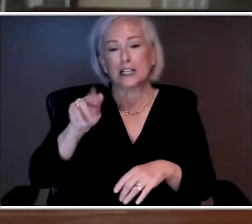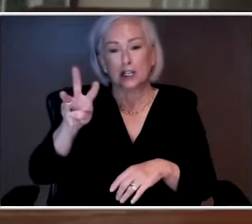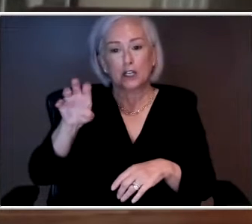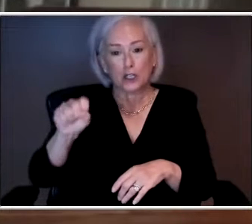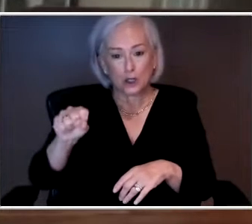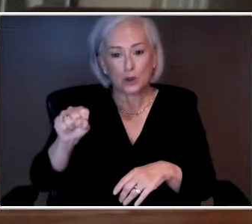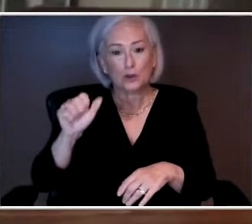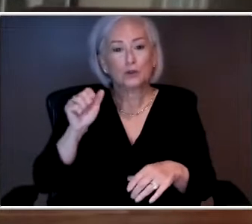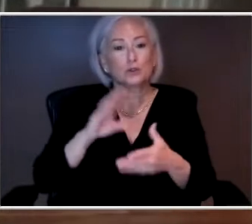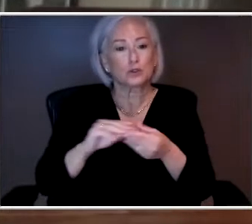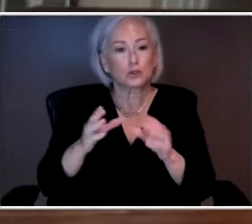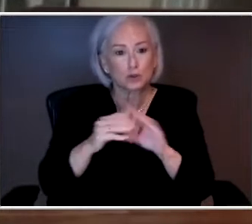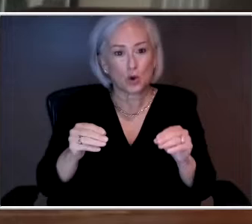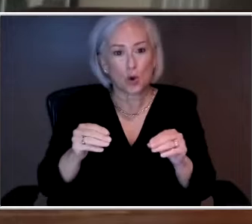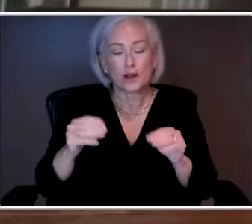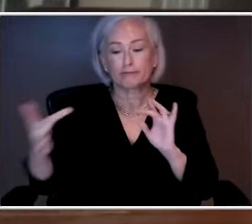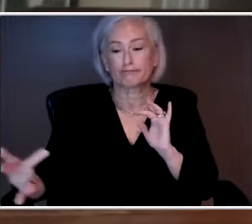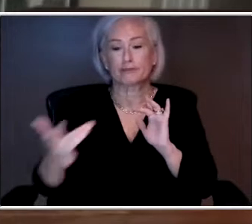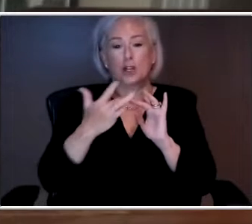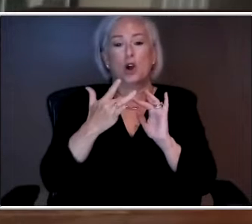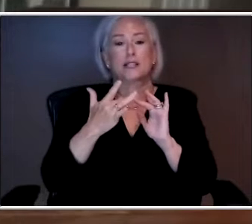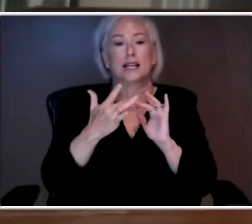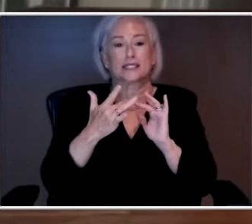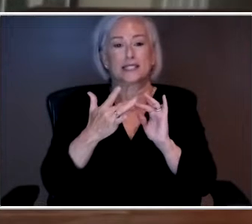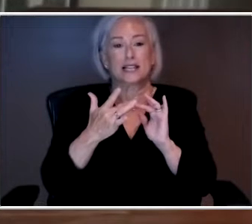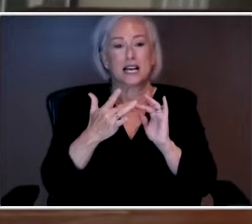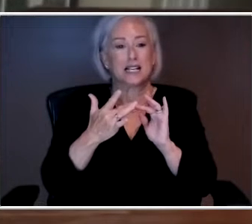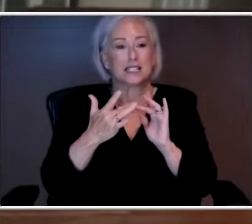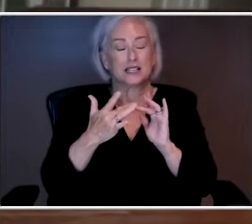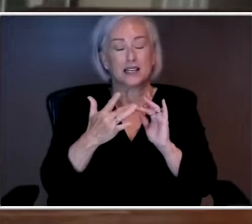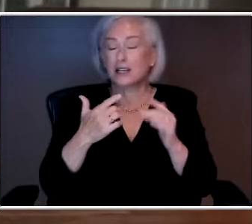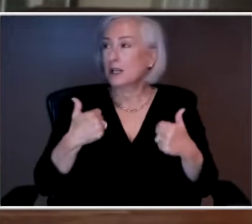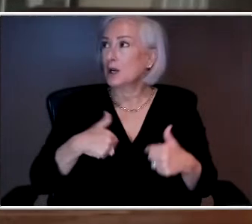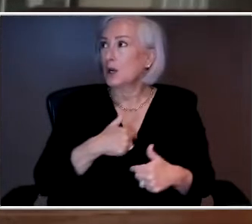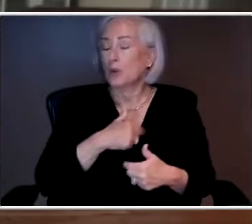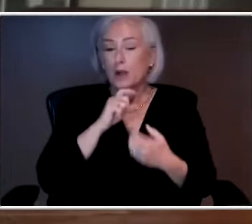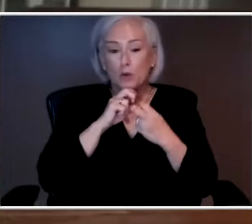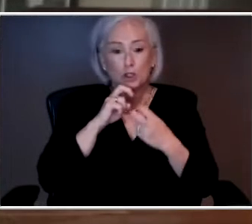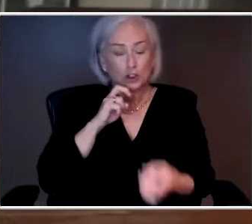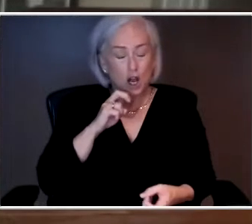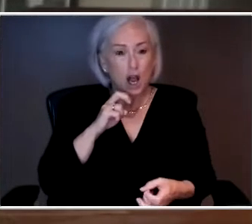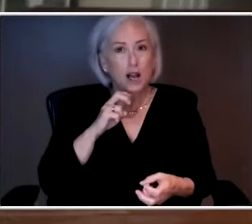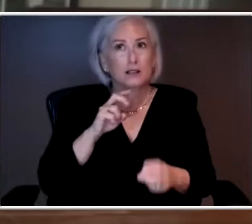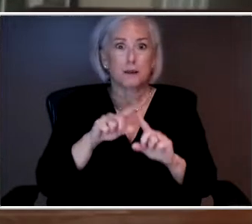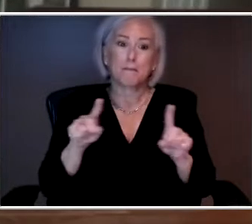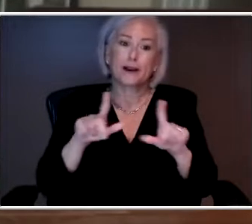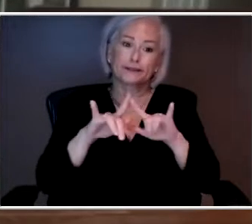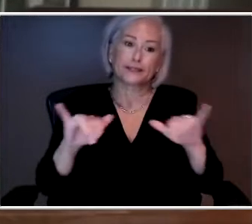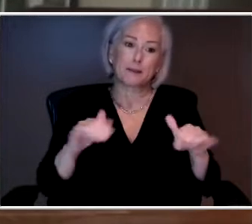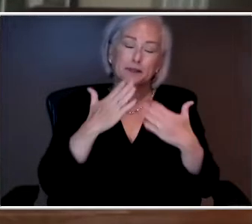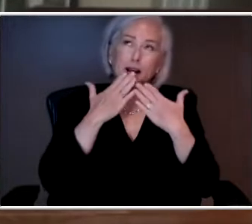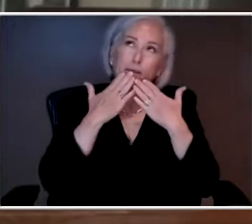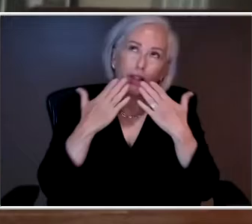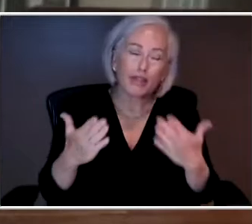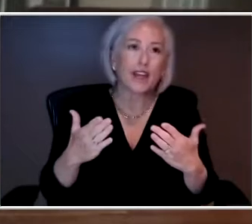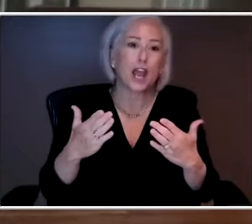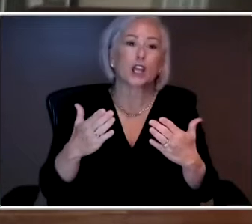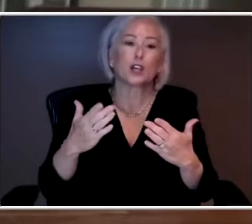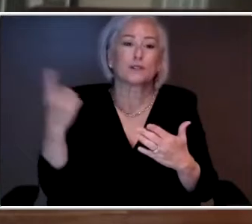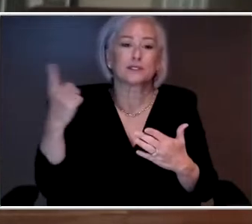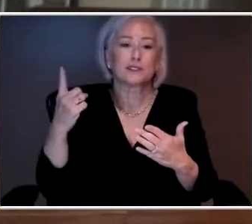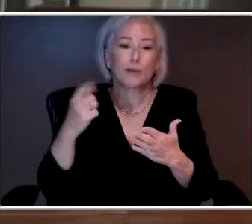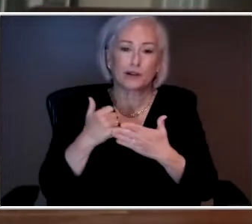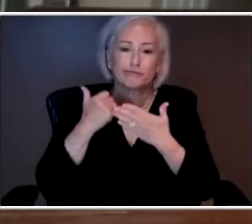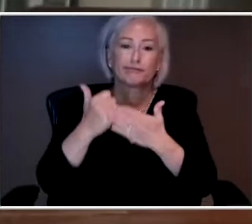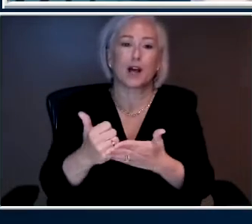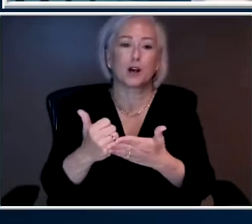somebody did that, and just thankful that somebody stepped forward and was able to make Elsa able to go to the